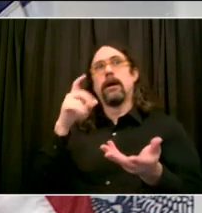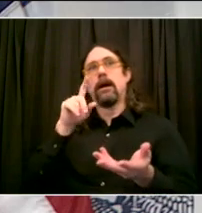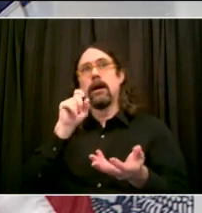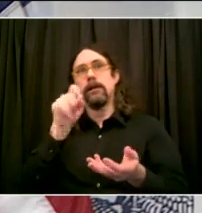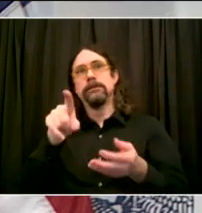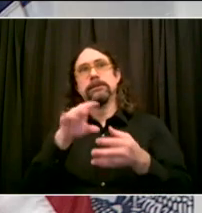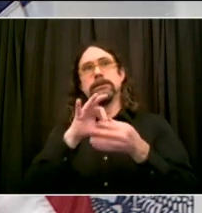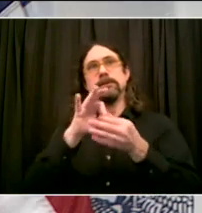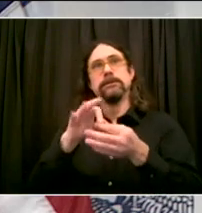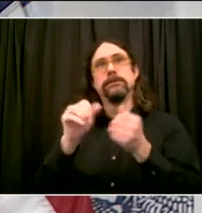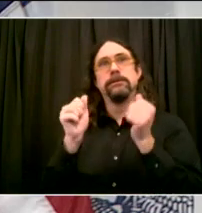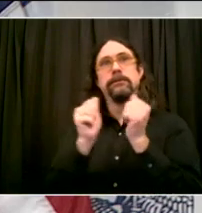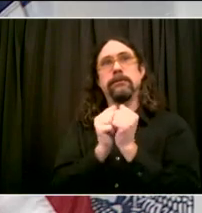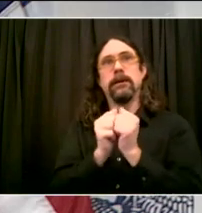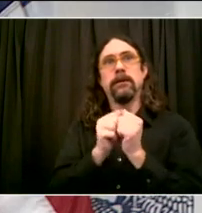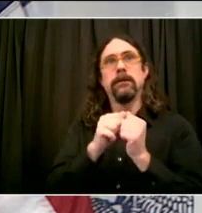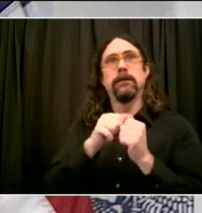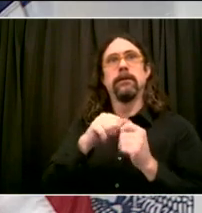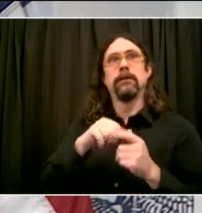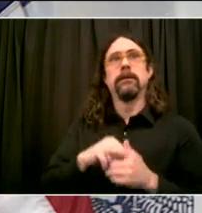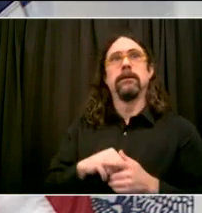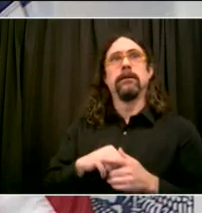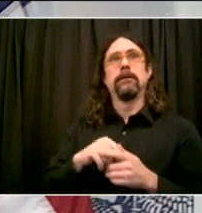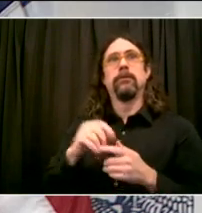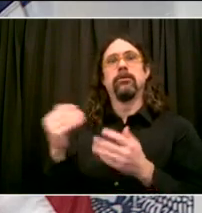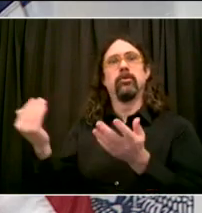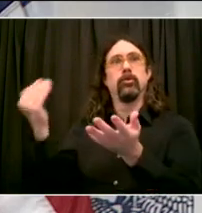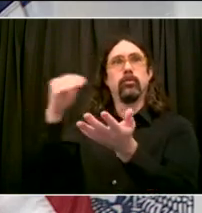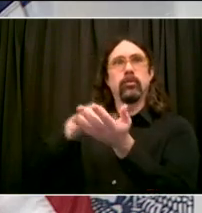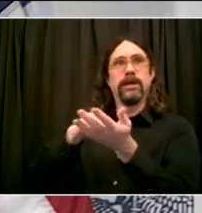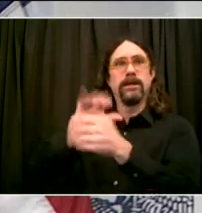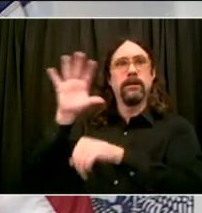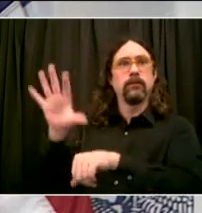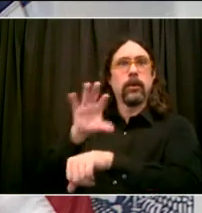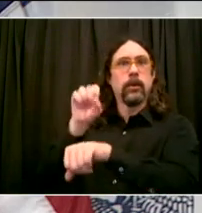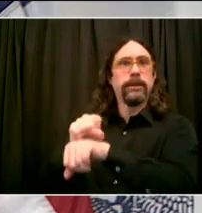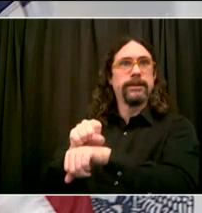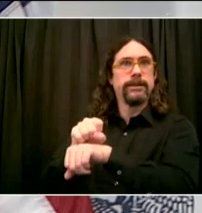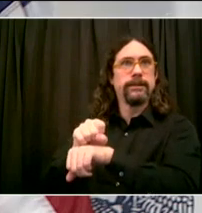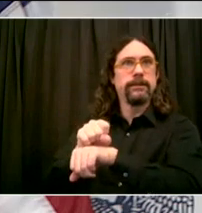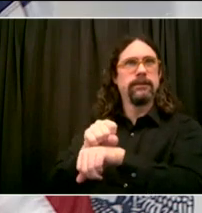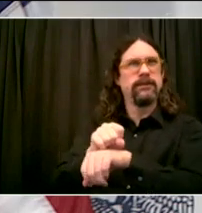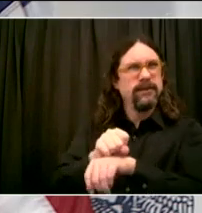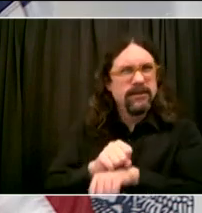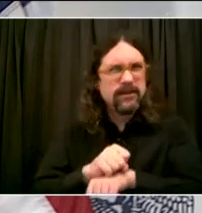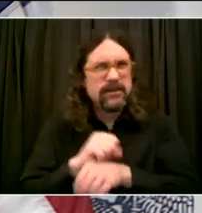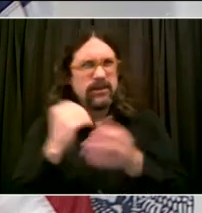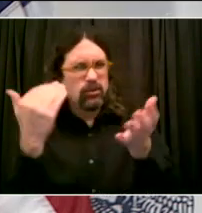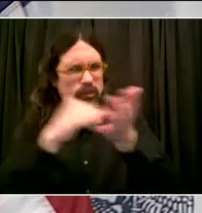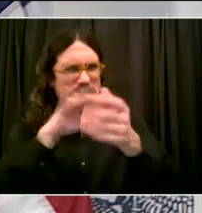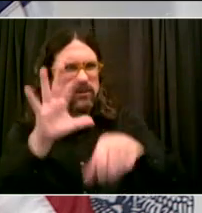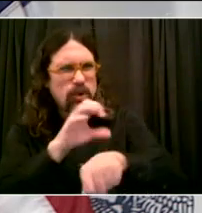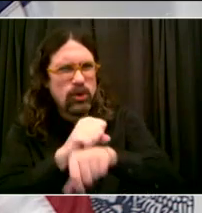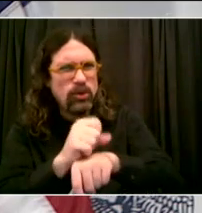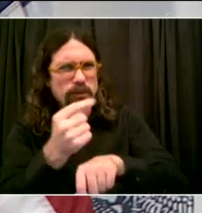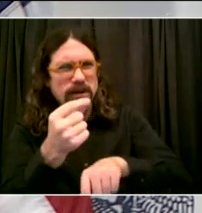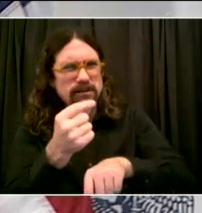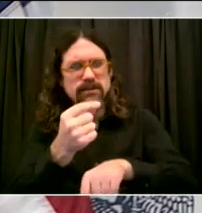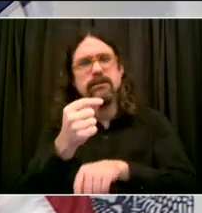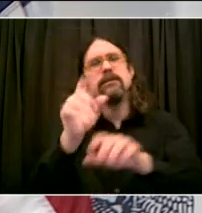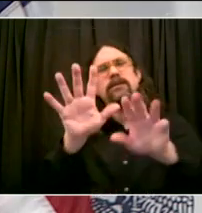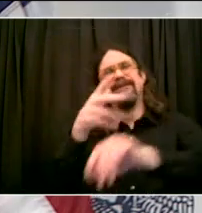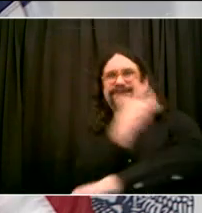So back to vaccinations. Okay, go ahead. With the storms, with the delays in shipments, there have been 2 or 3 weeks in a row where the city has had to